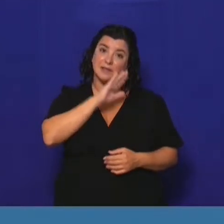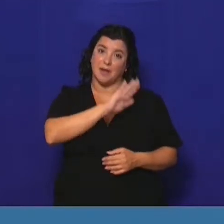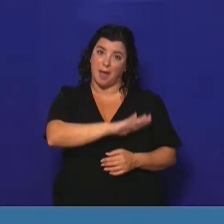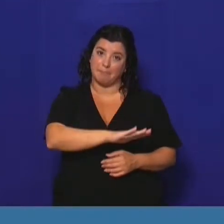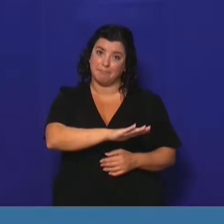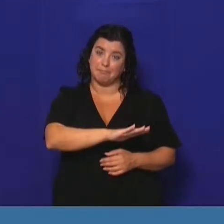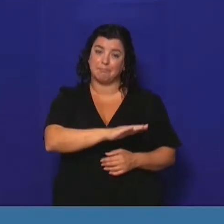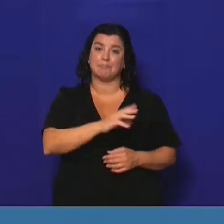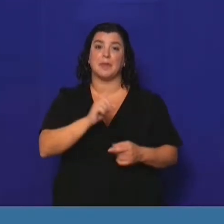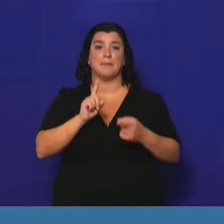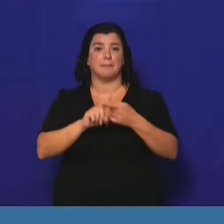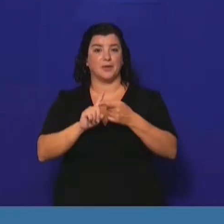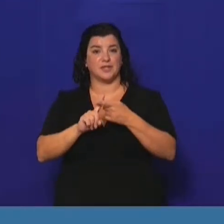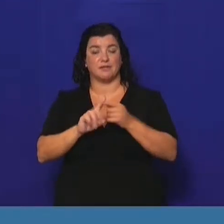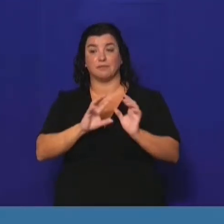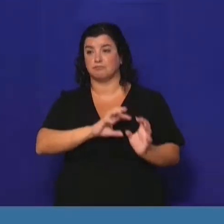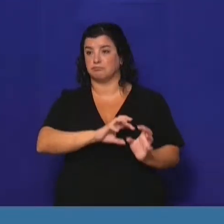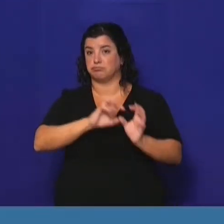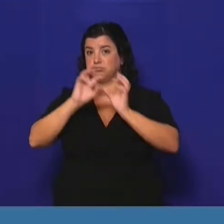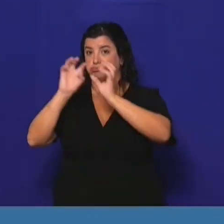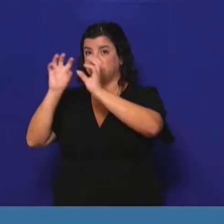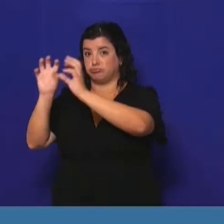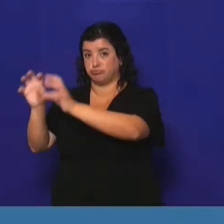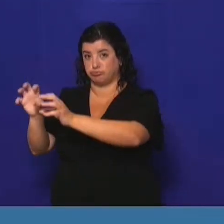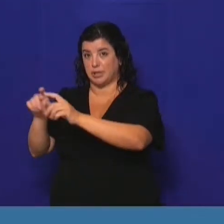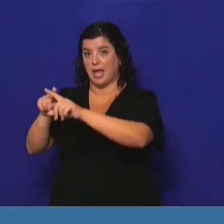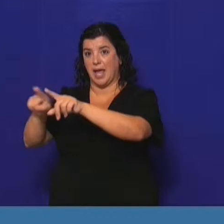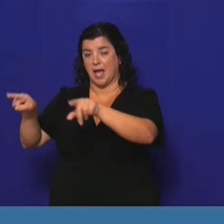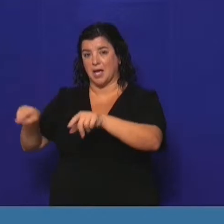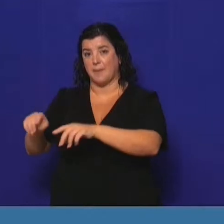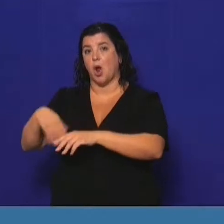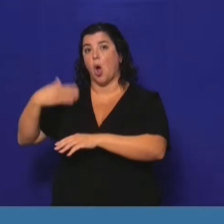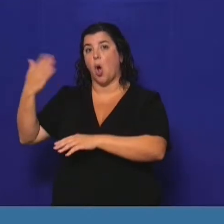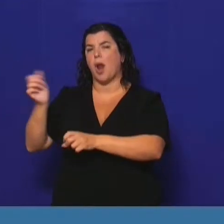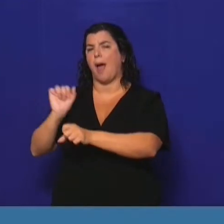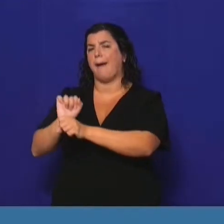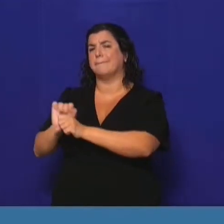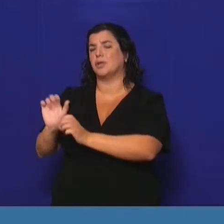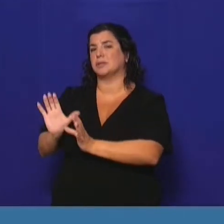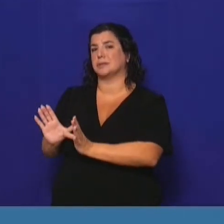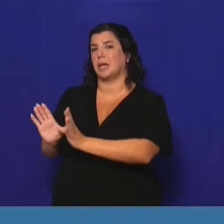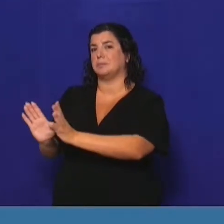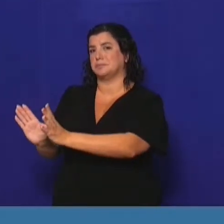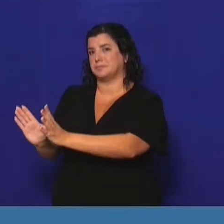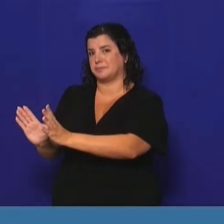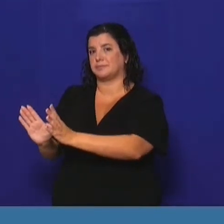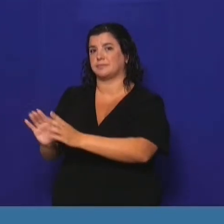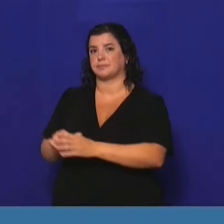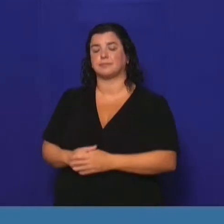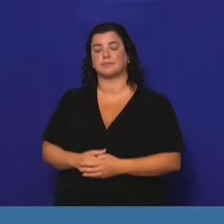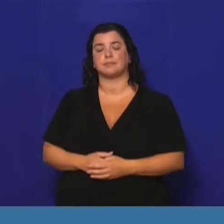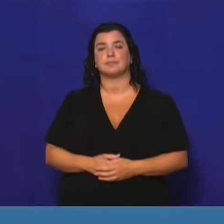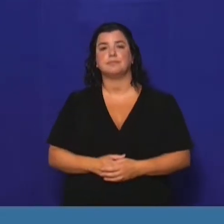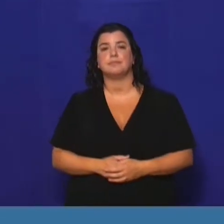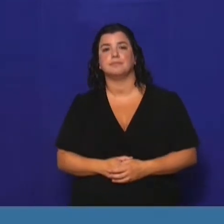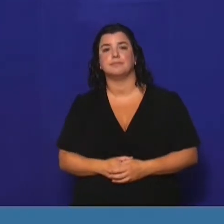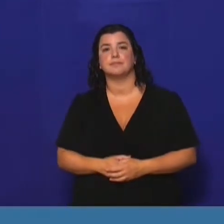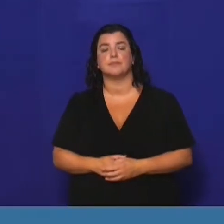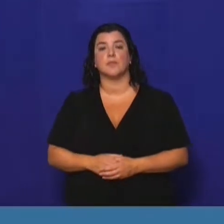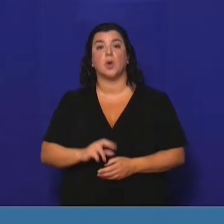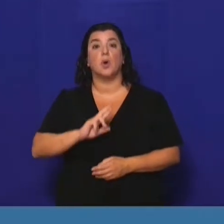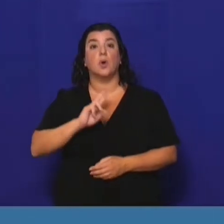propju ġew trasferiti wkoll għal area oħra, sala oħra fejn huma qegħdin f'iżolazzjoni